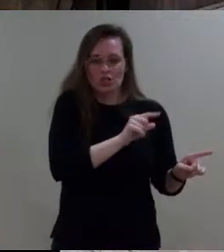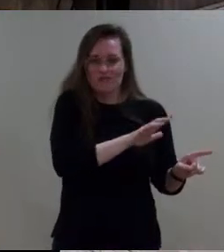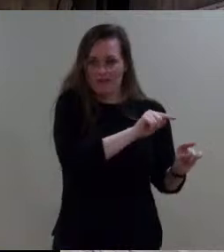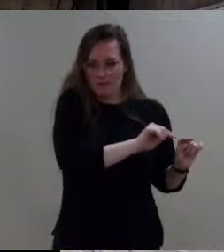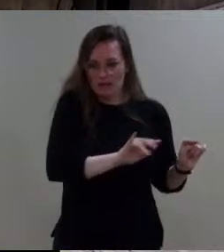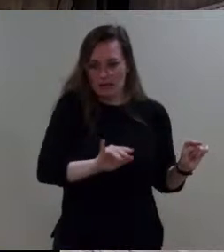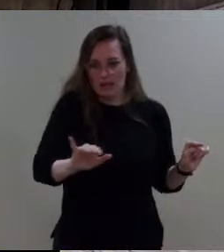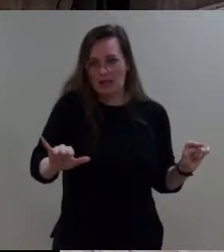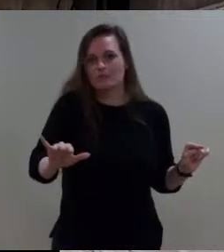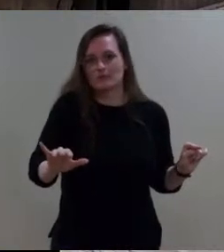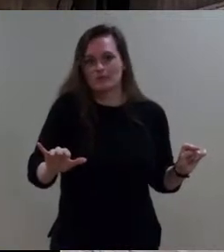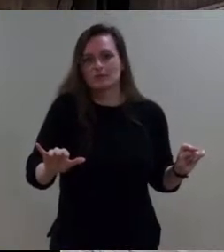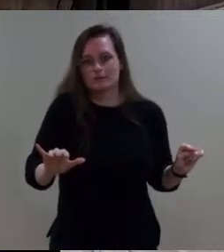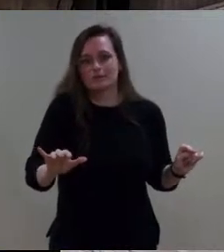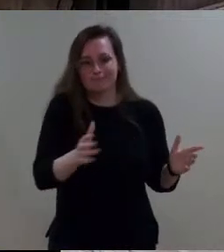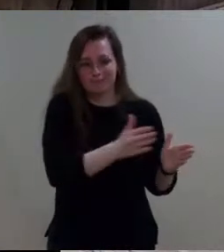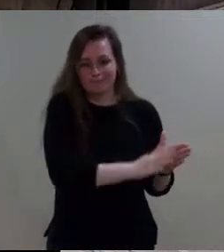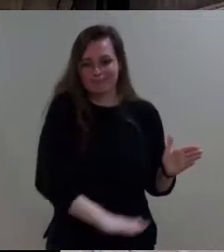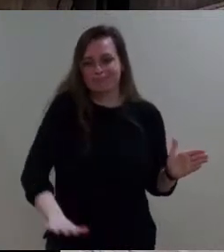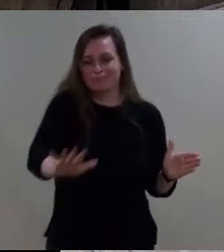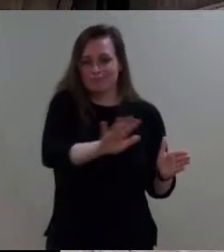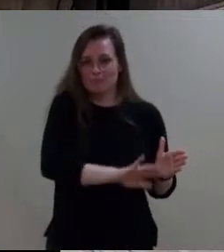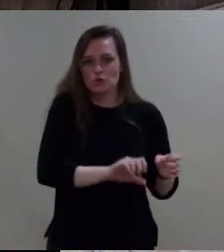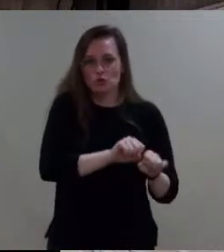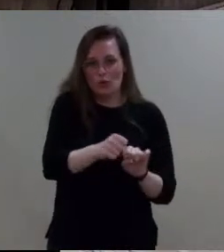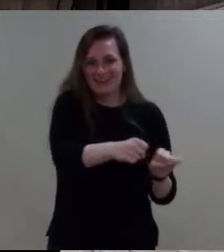CBCL is now in discussions on a way forward on